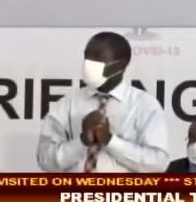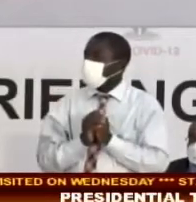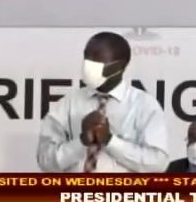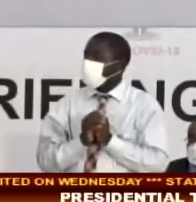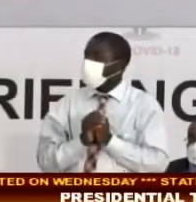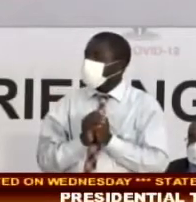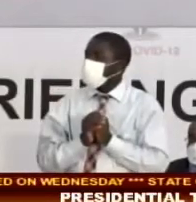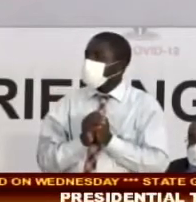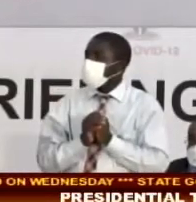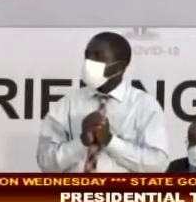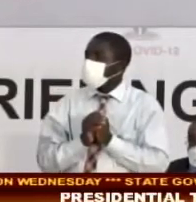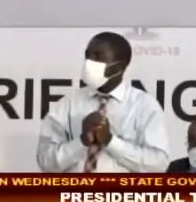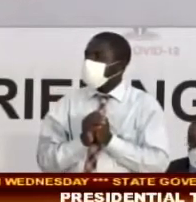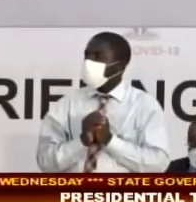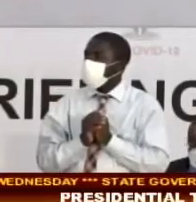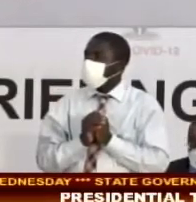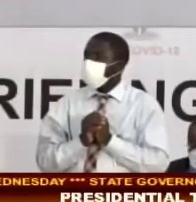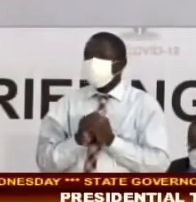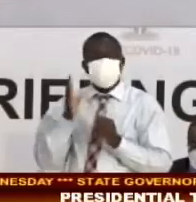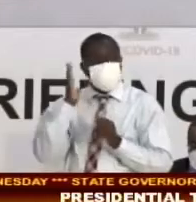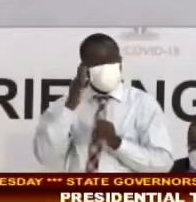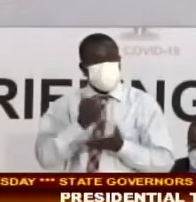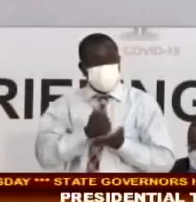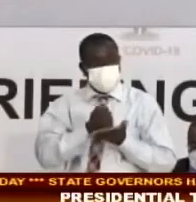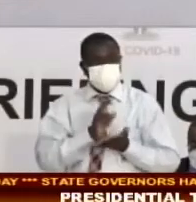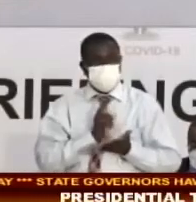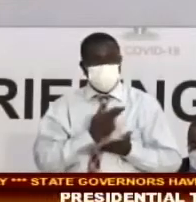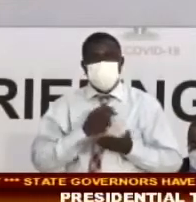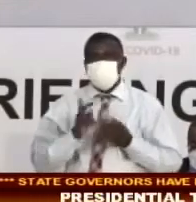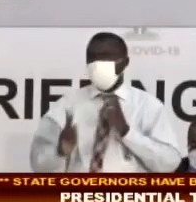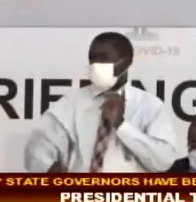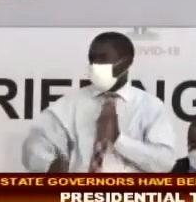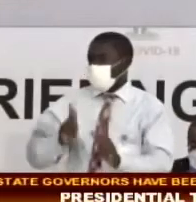to help our people.